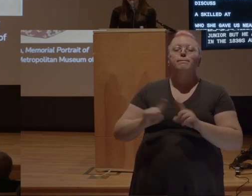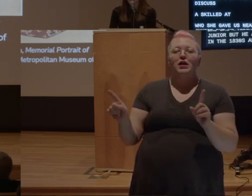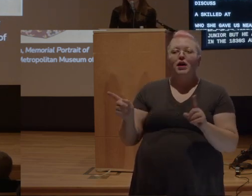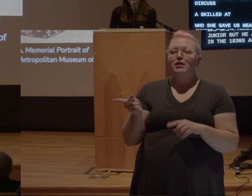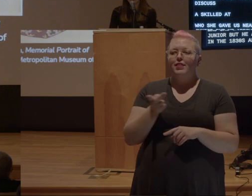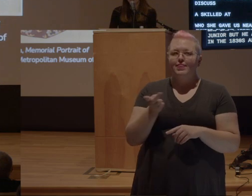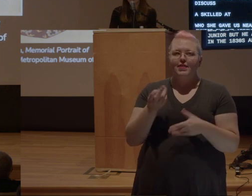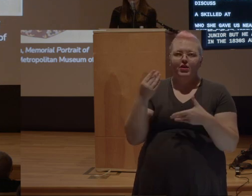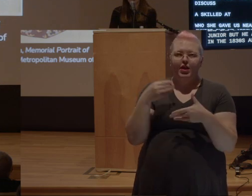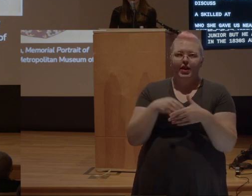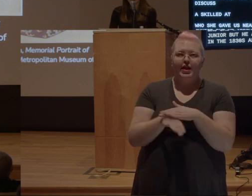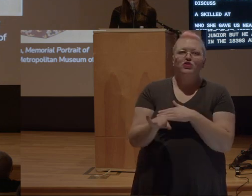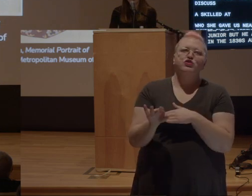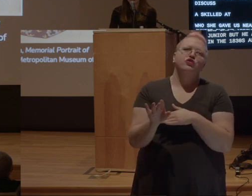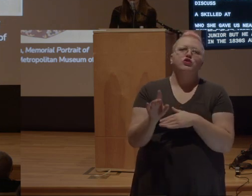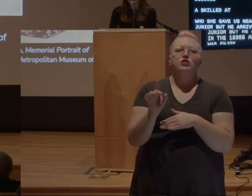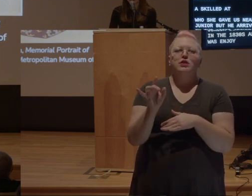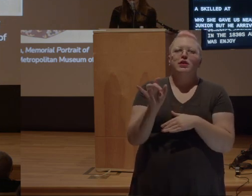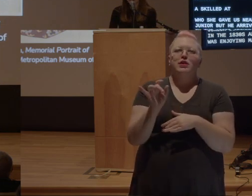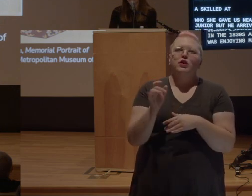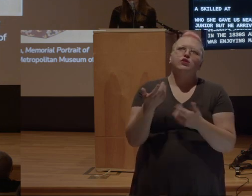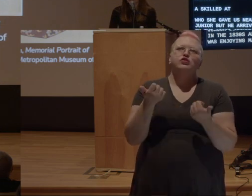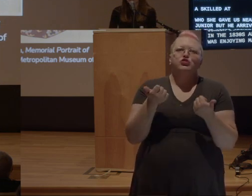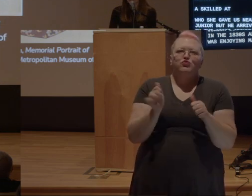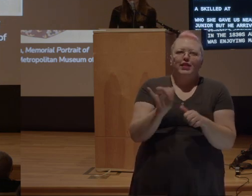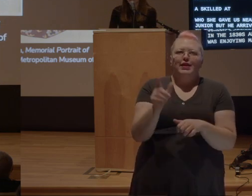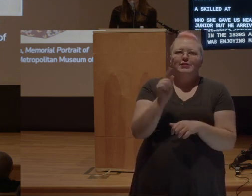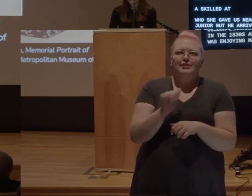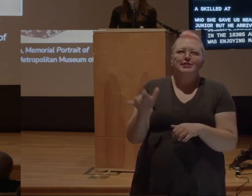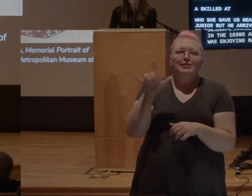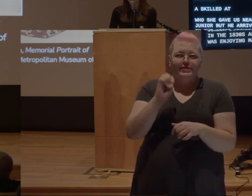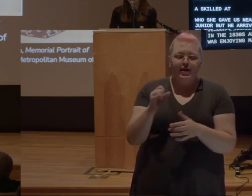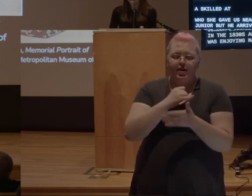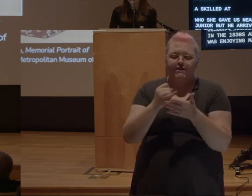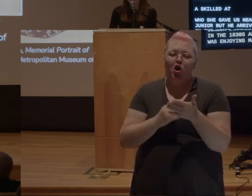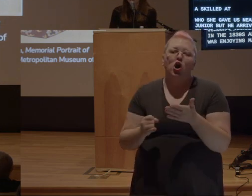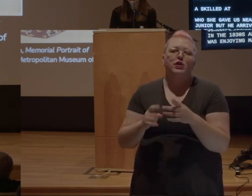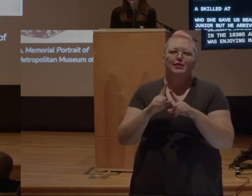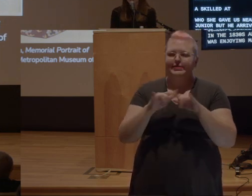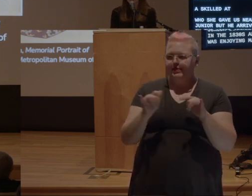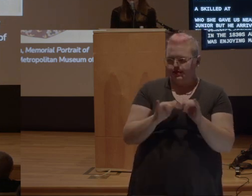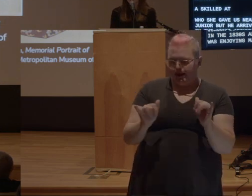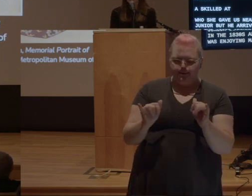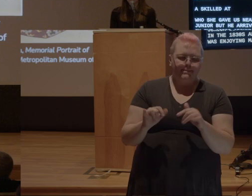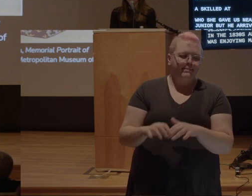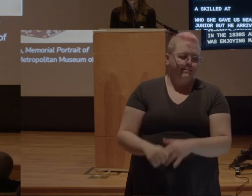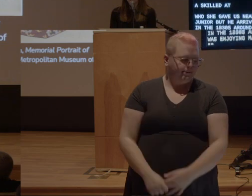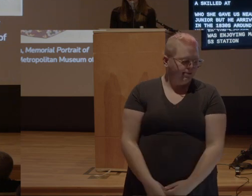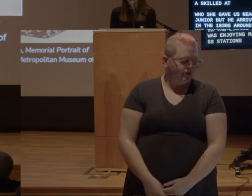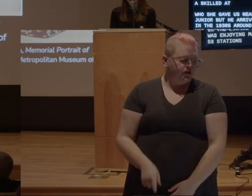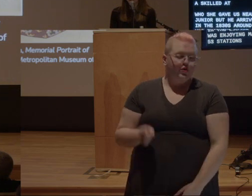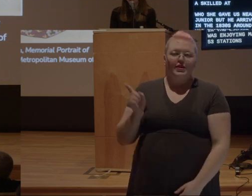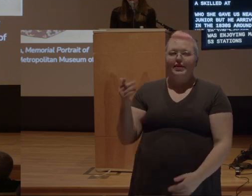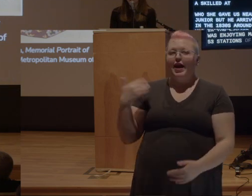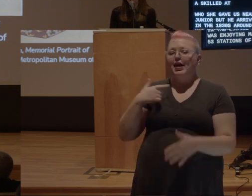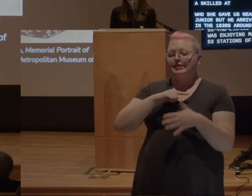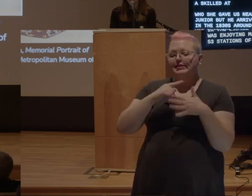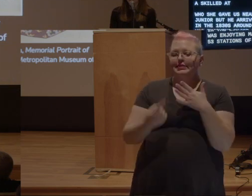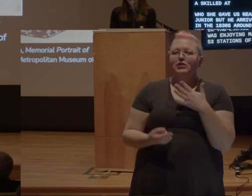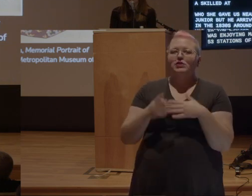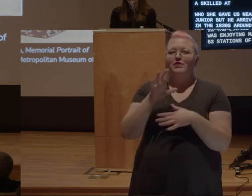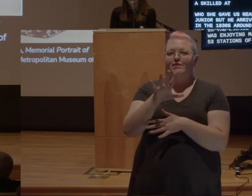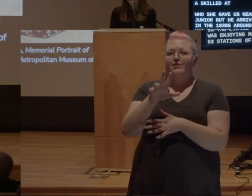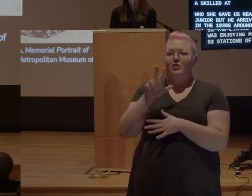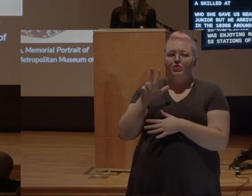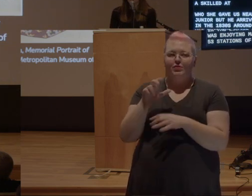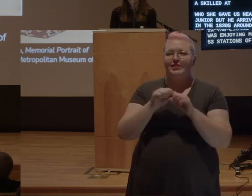same time that Hokusai was enjoying major success. Hiroshige's series, 53 Stations of the Tokaido,